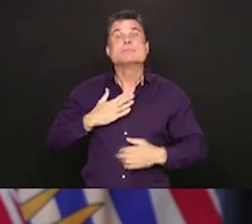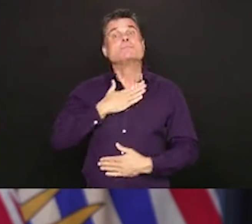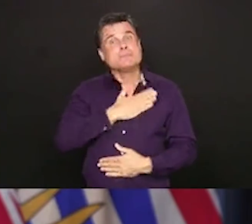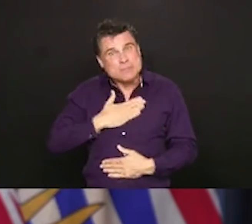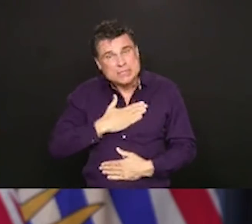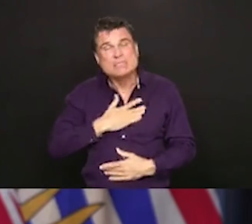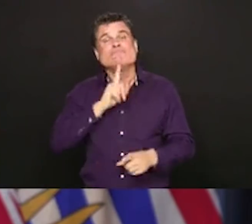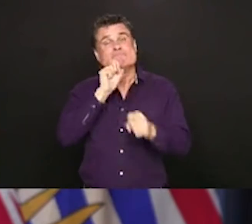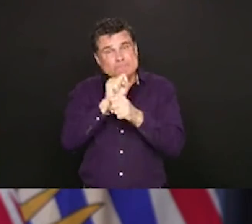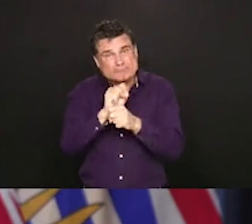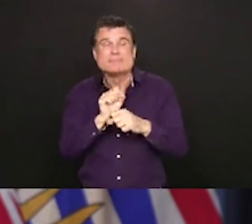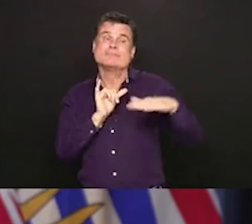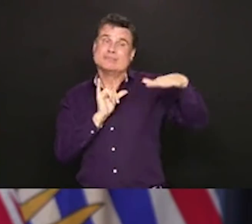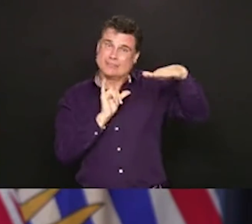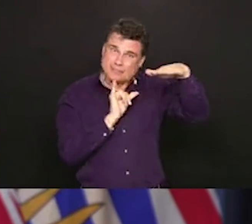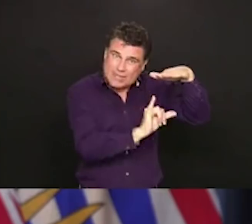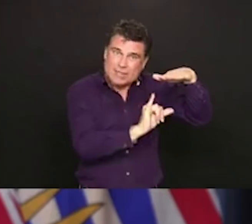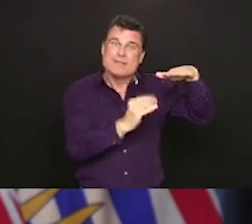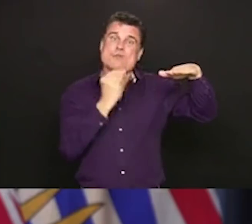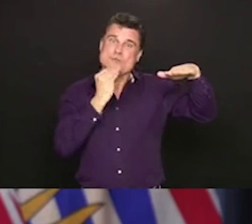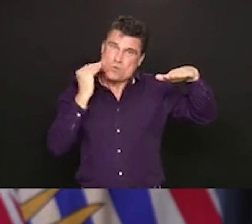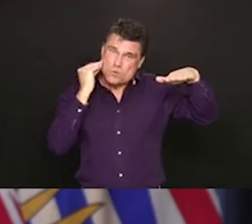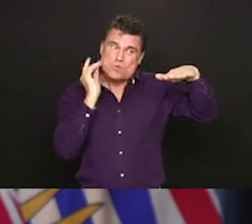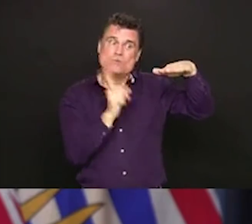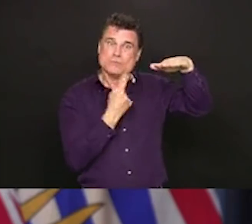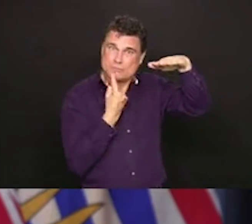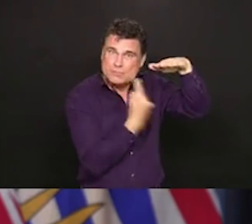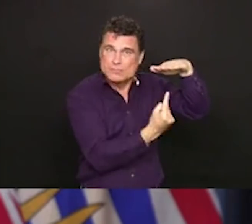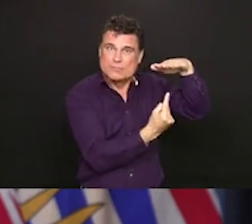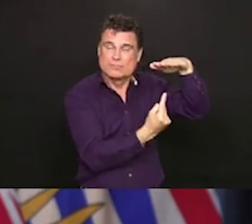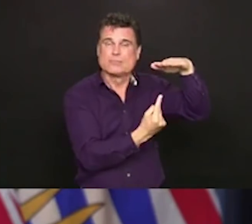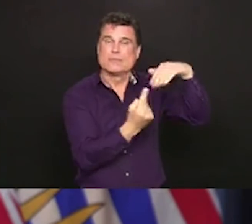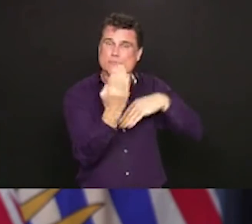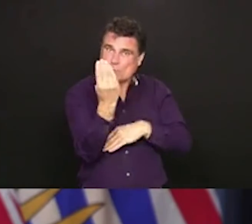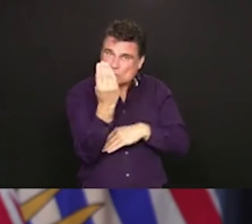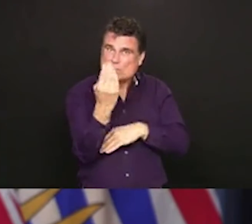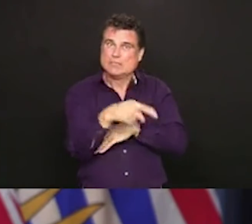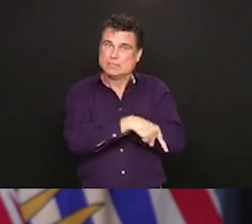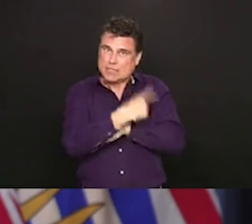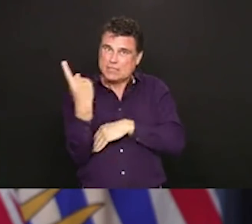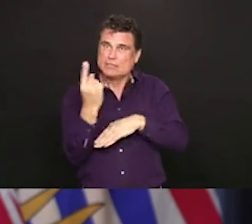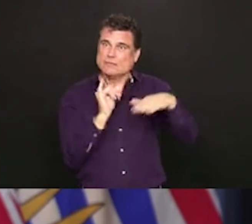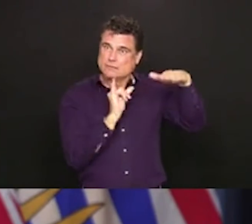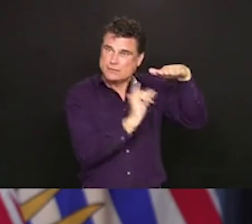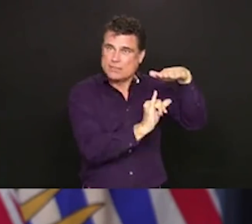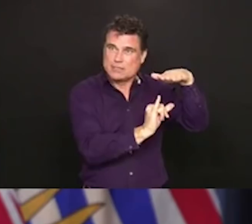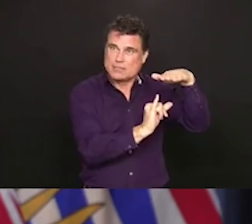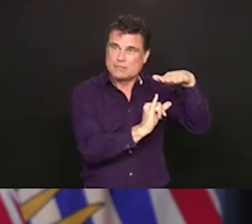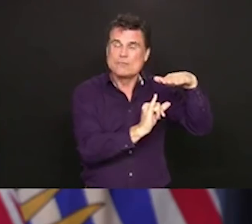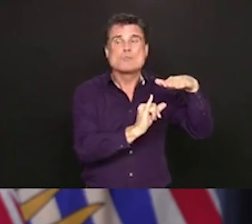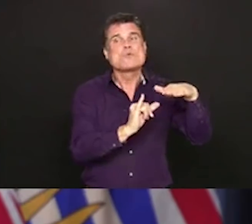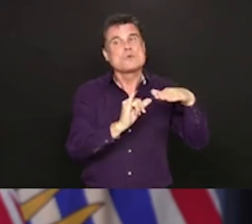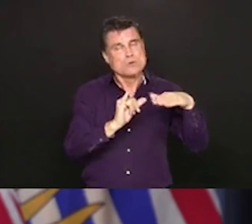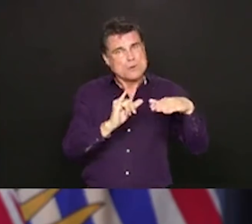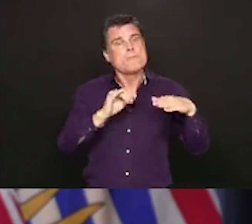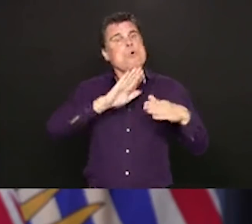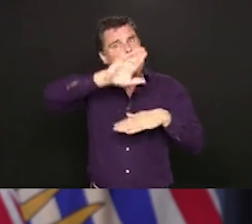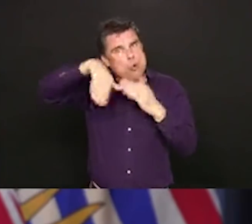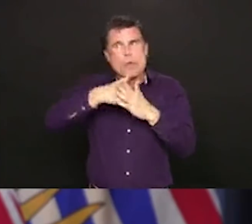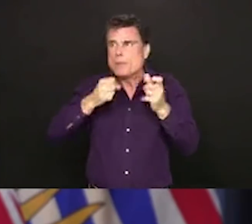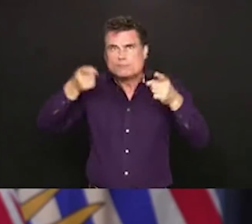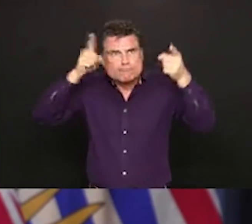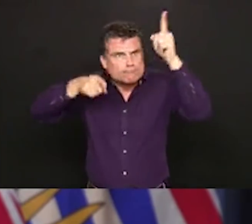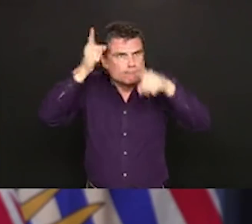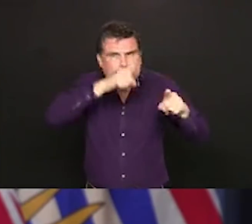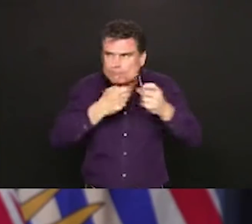within our communities, our families and our businesses right now. The other important things, of course, are maintaining that safe distance.